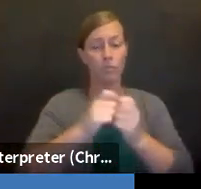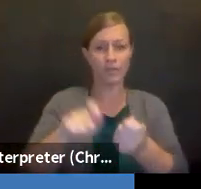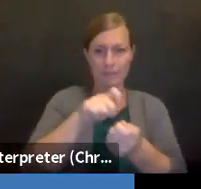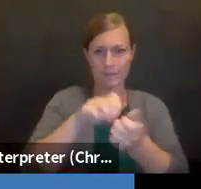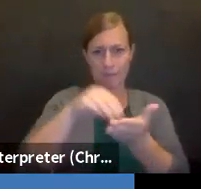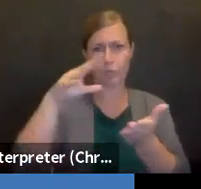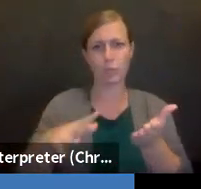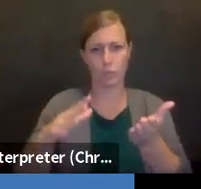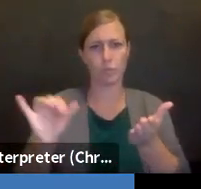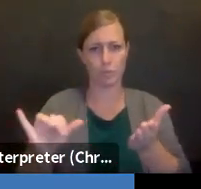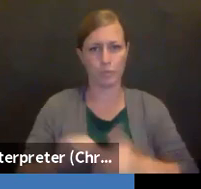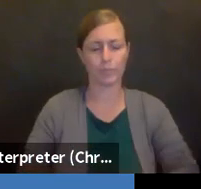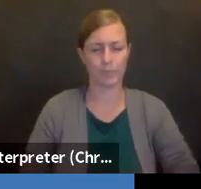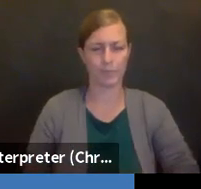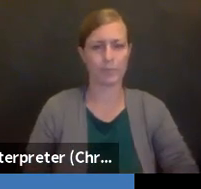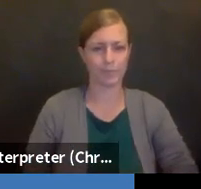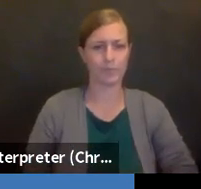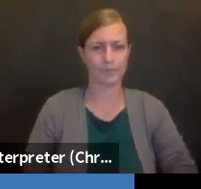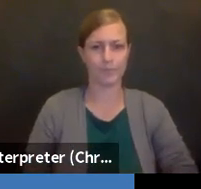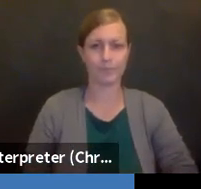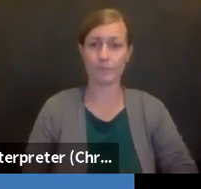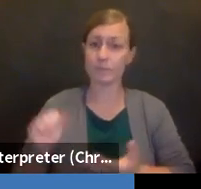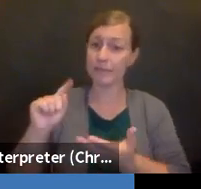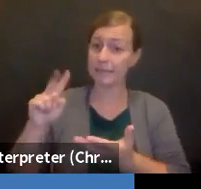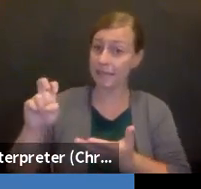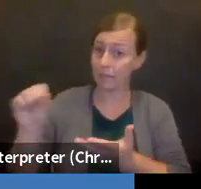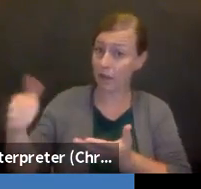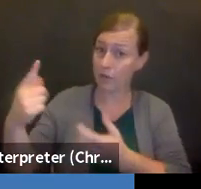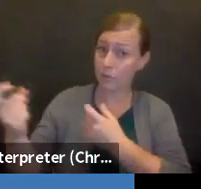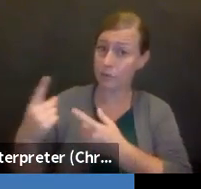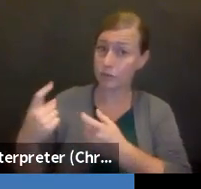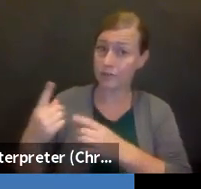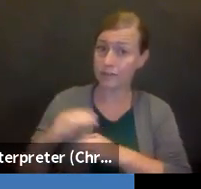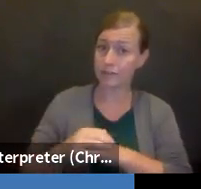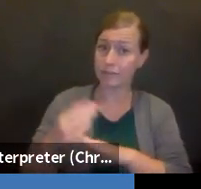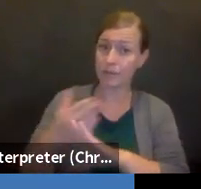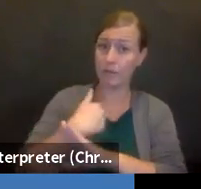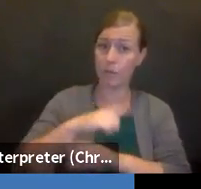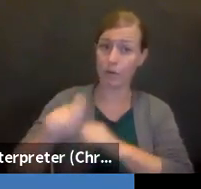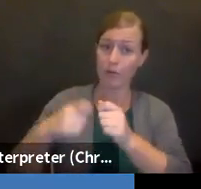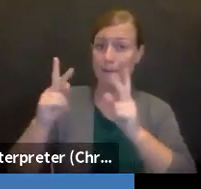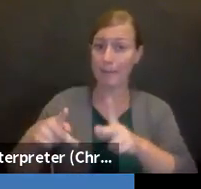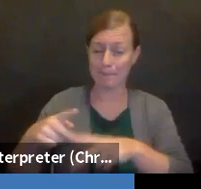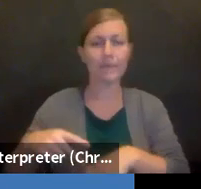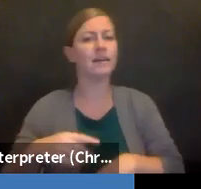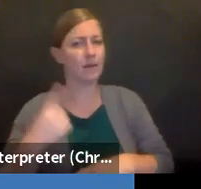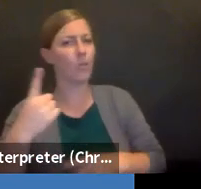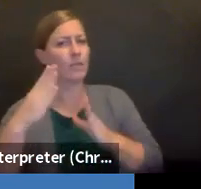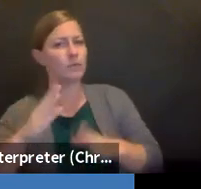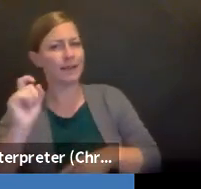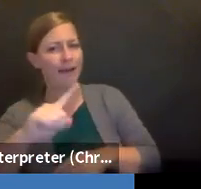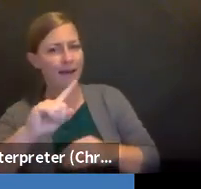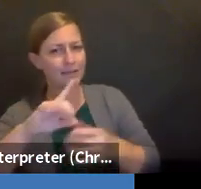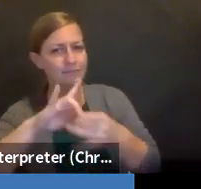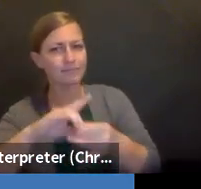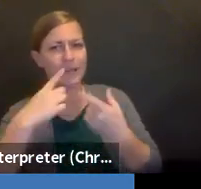student. Okay, Steve, other questions before we wrap up today? Sure, there's one about the announcements. There's